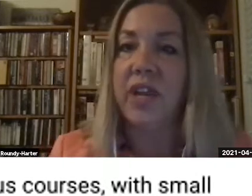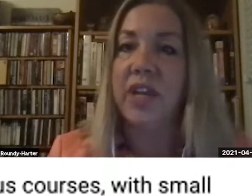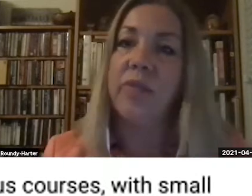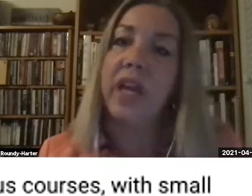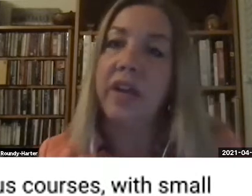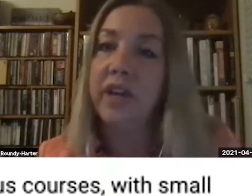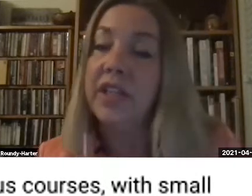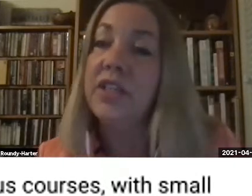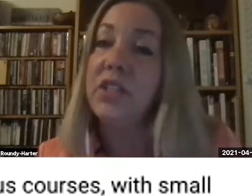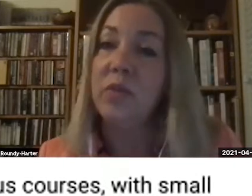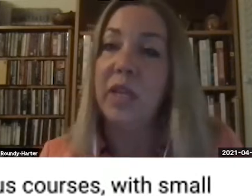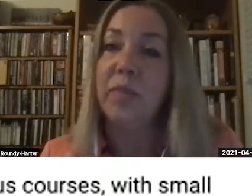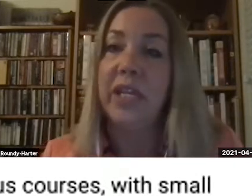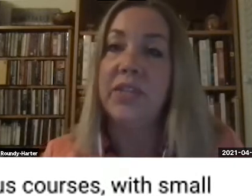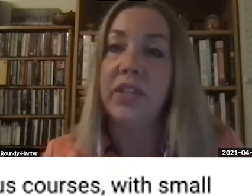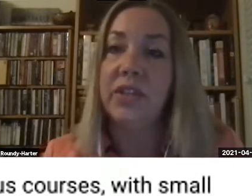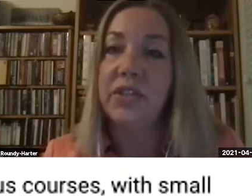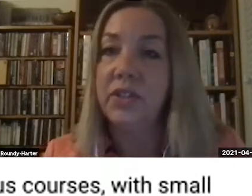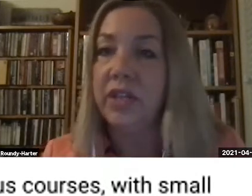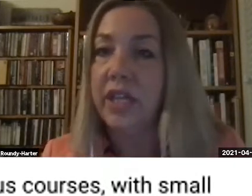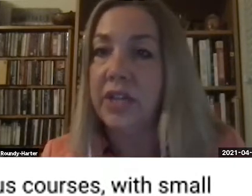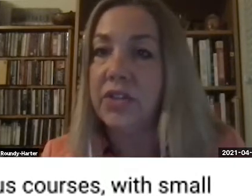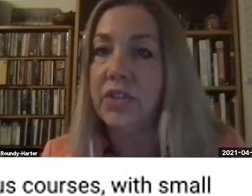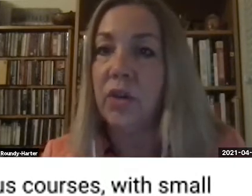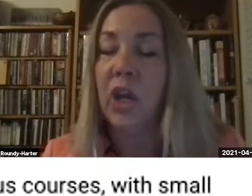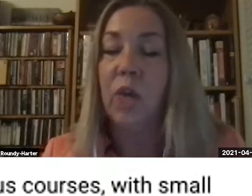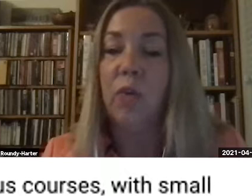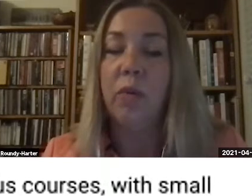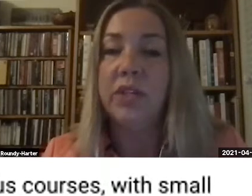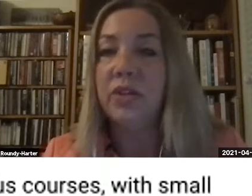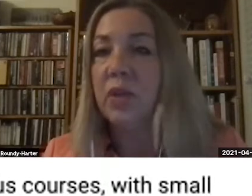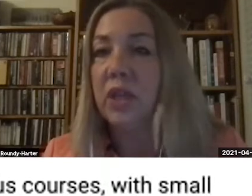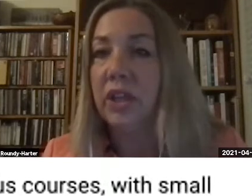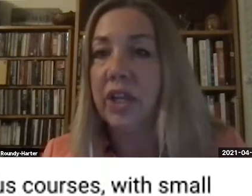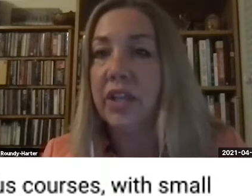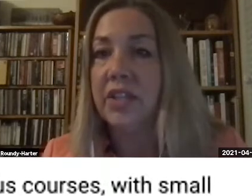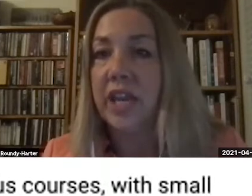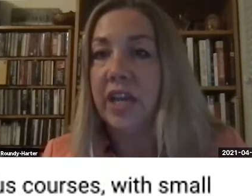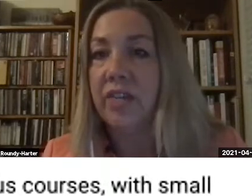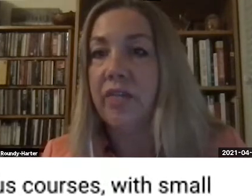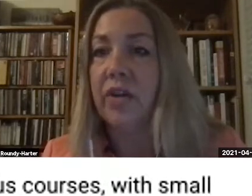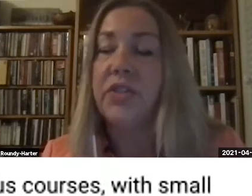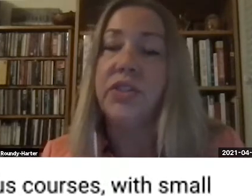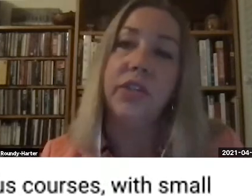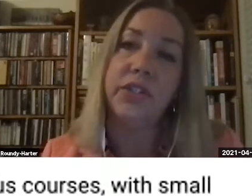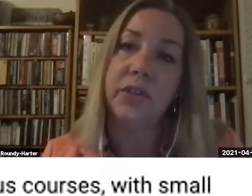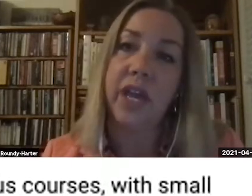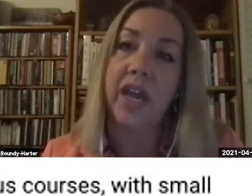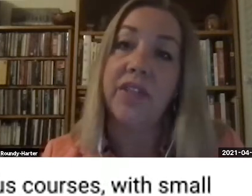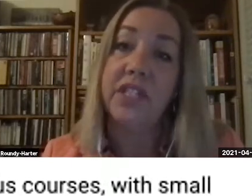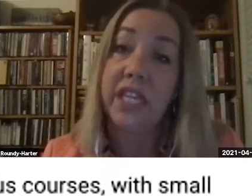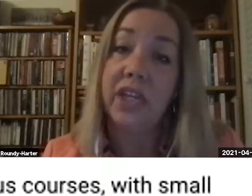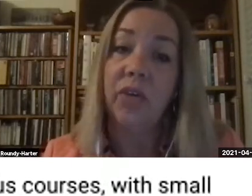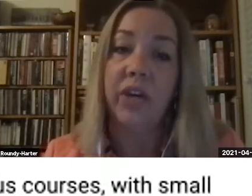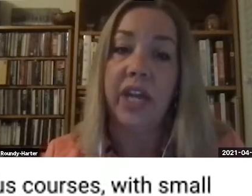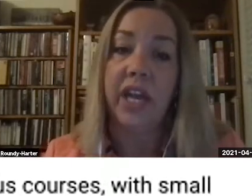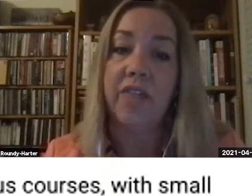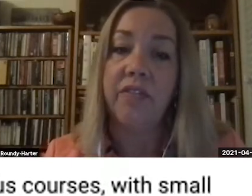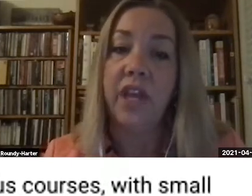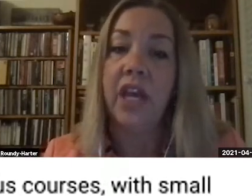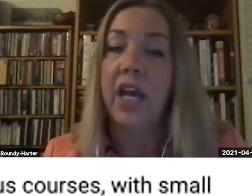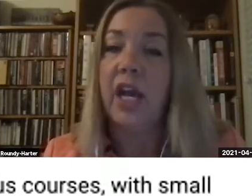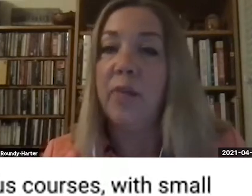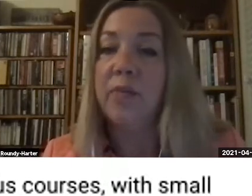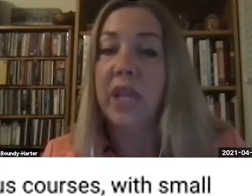for credit recovery, and this is really based on the student needs. So what we do is we look at the data for our students who have a D or an